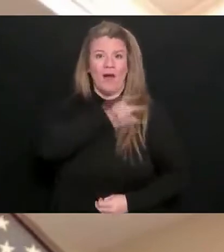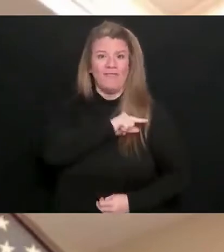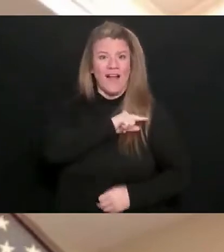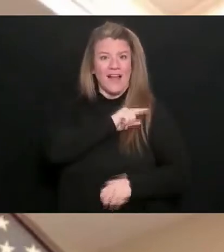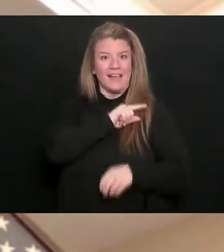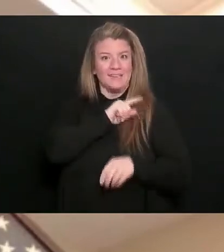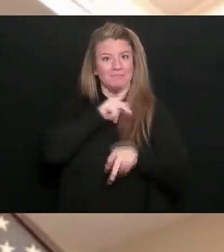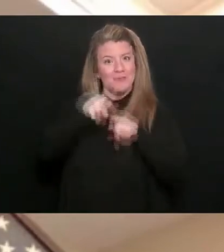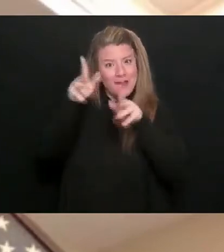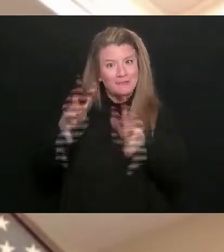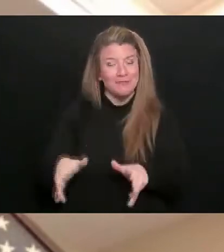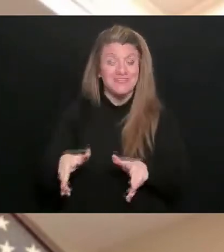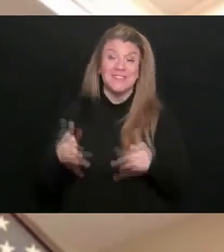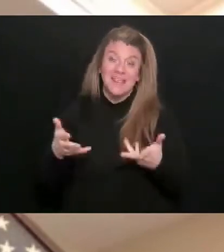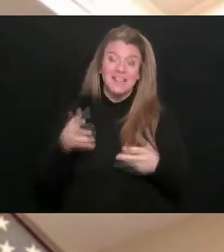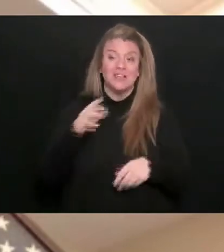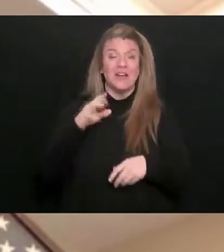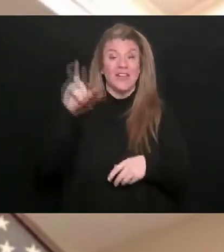out, the